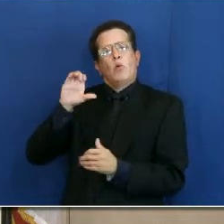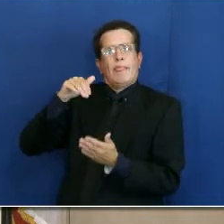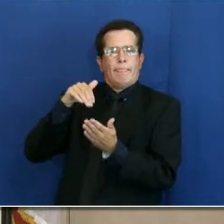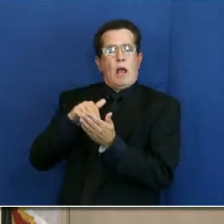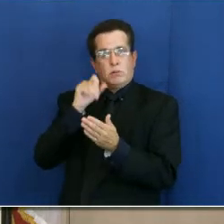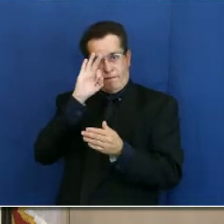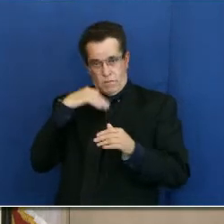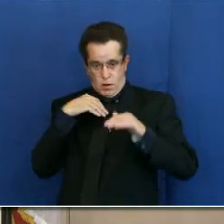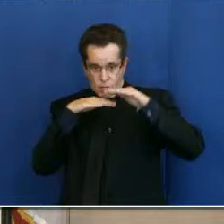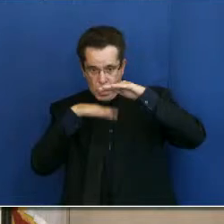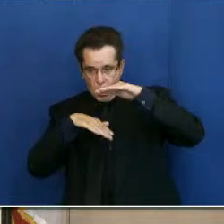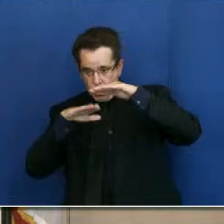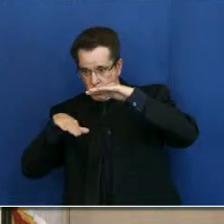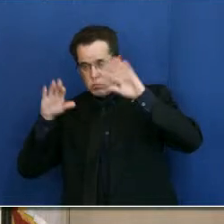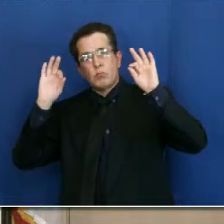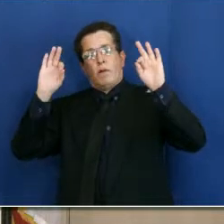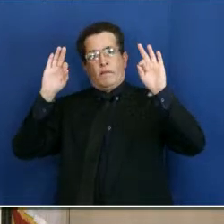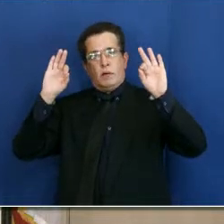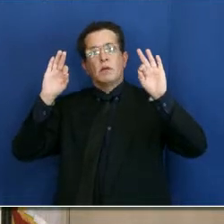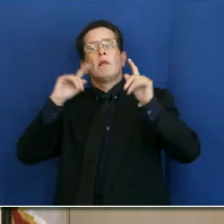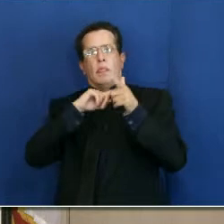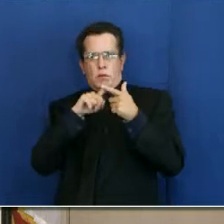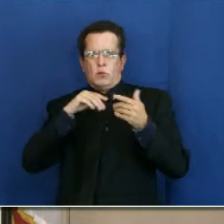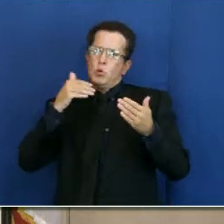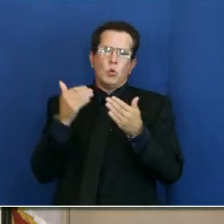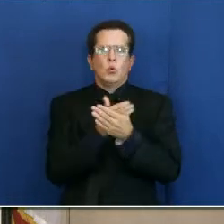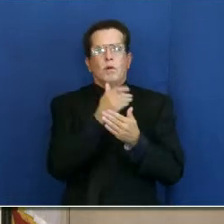calculation. If we come off that list, then we start a new